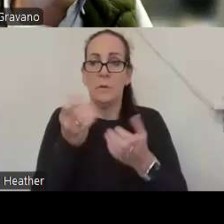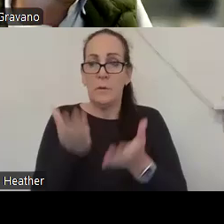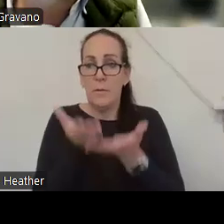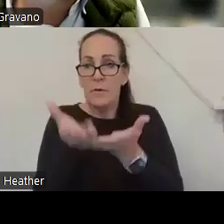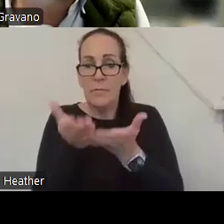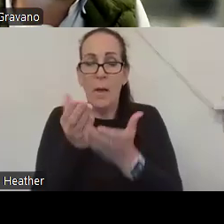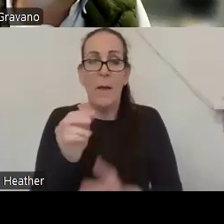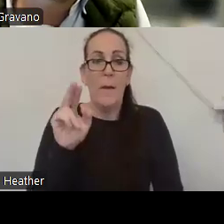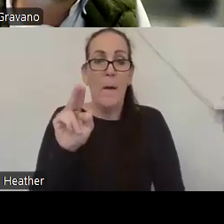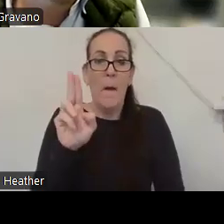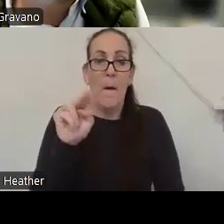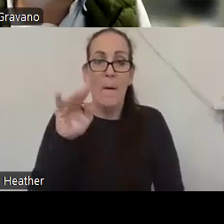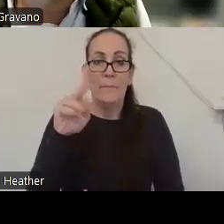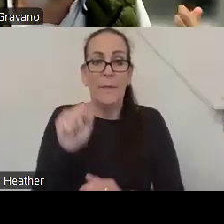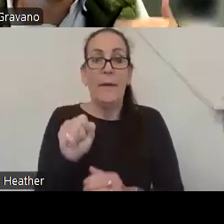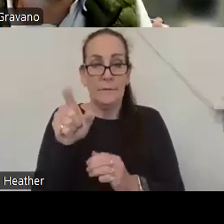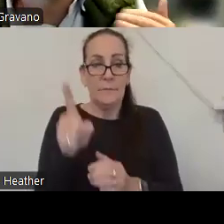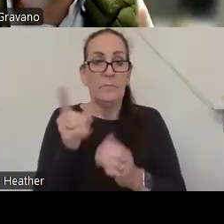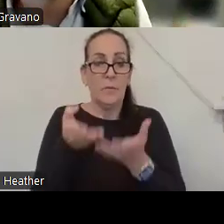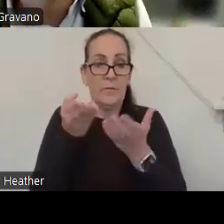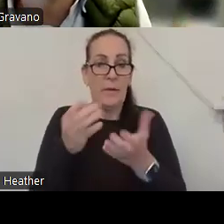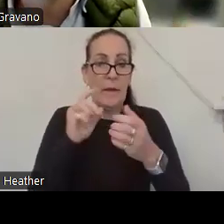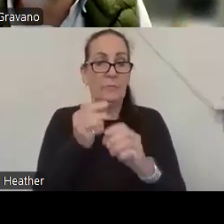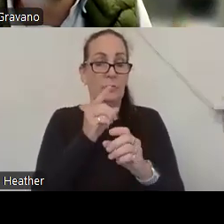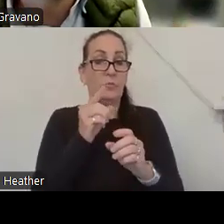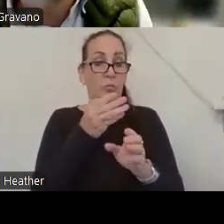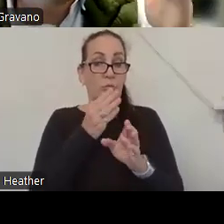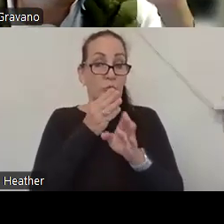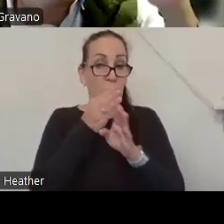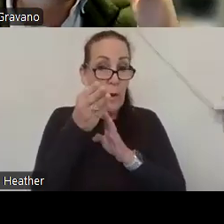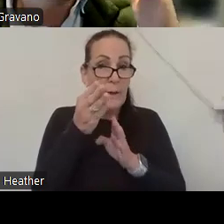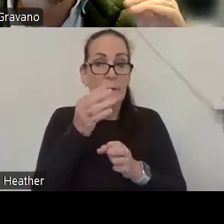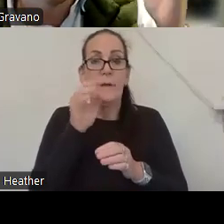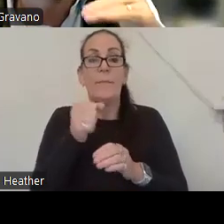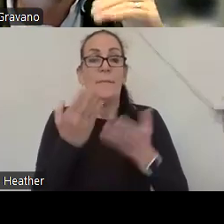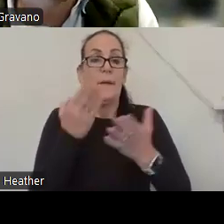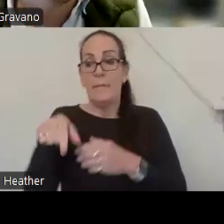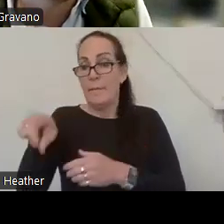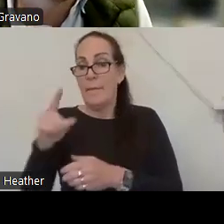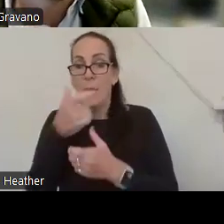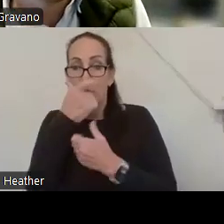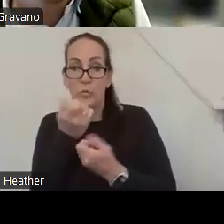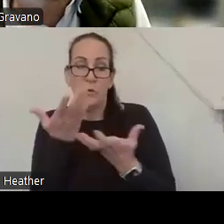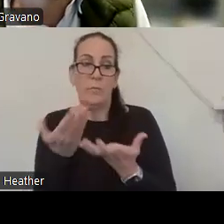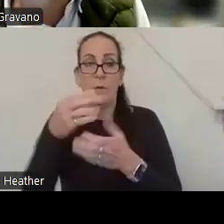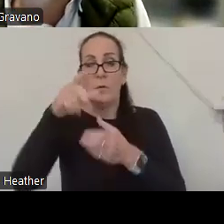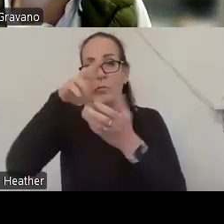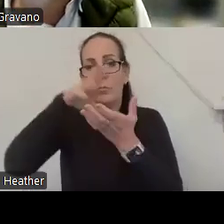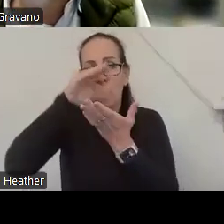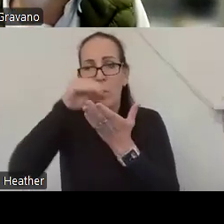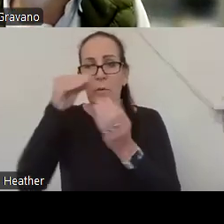linking directly to things that they want to know about. For example, if they're really interested in learning more about behavior, on the behavior modules, they can do a survey or workbook